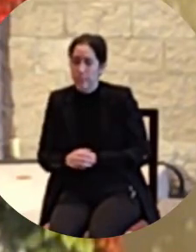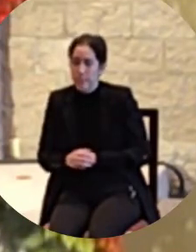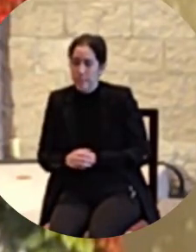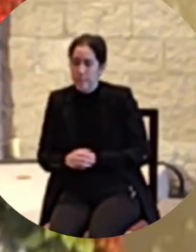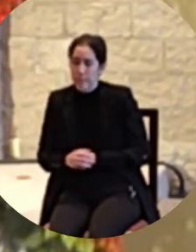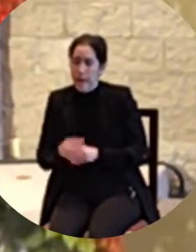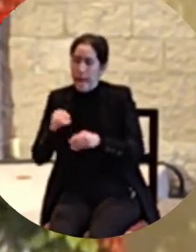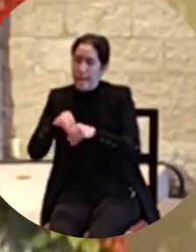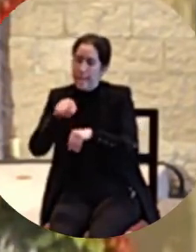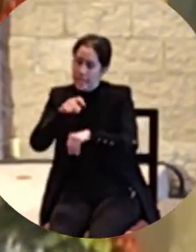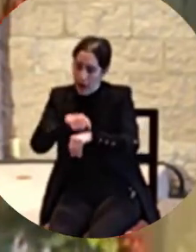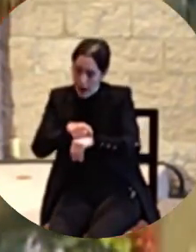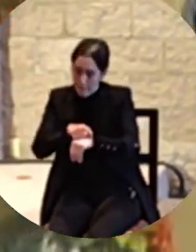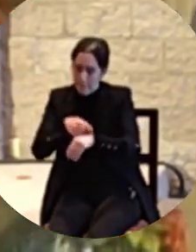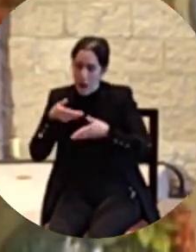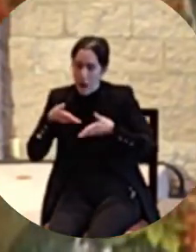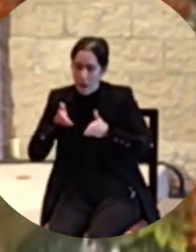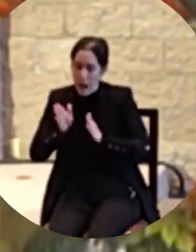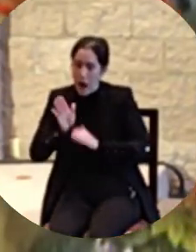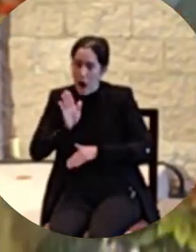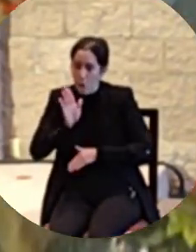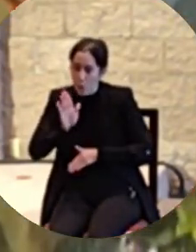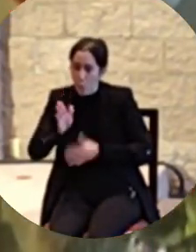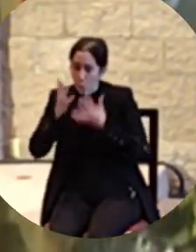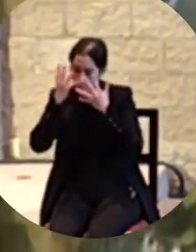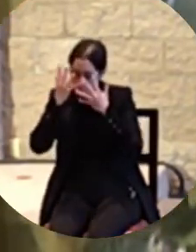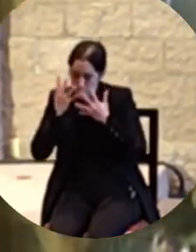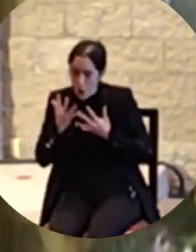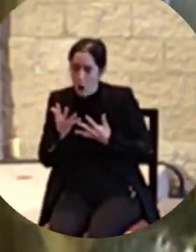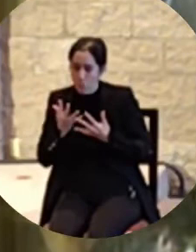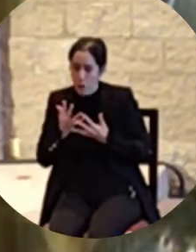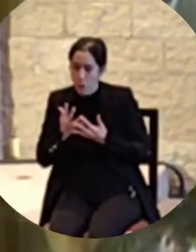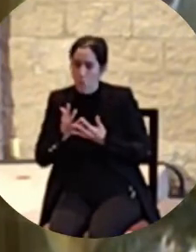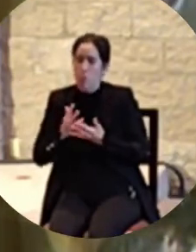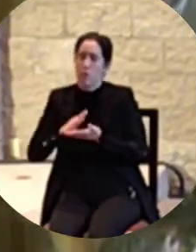allow your sorrow to turn to joy.